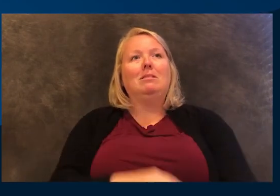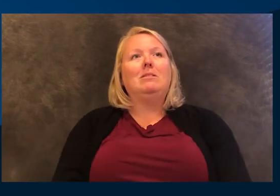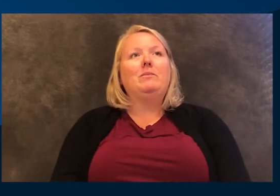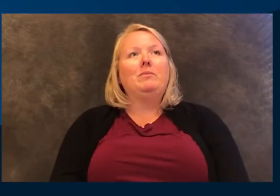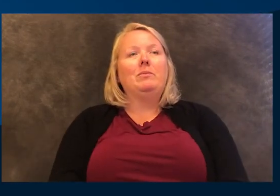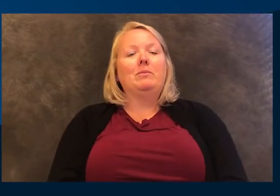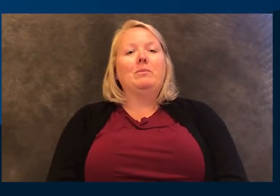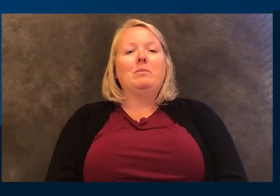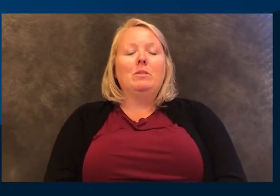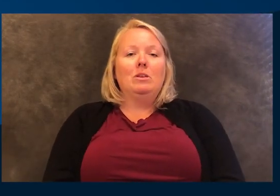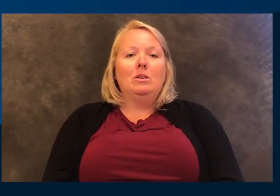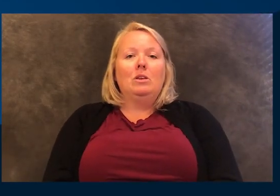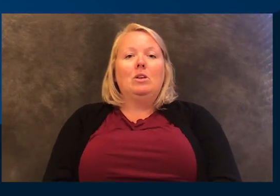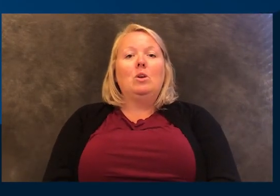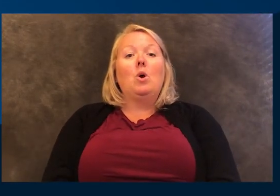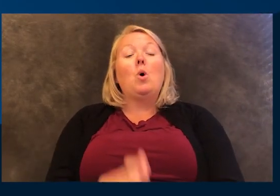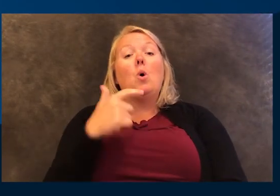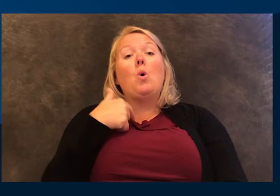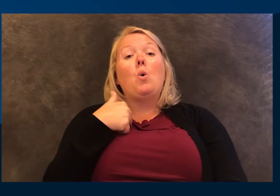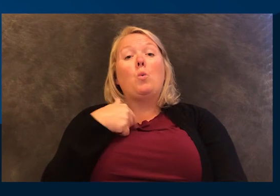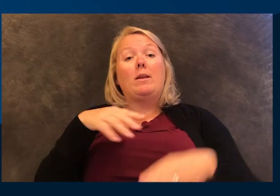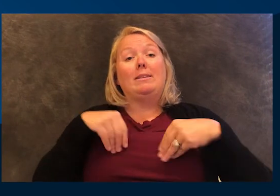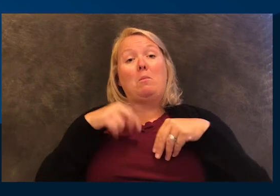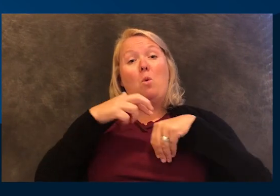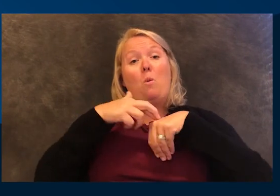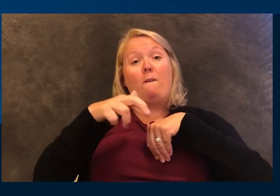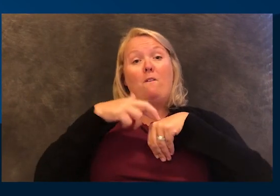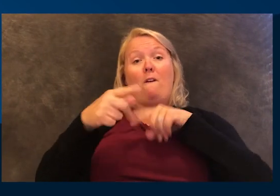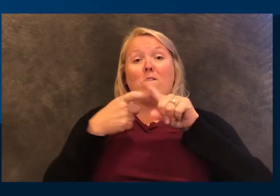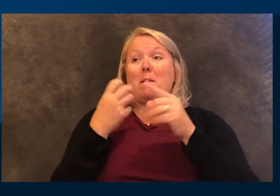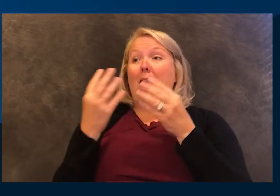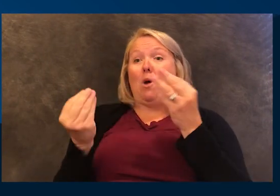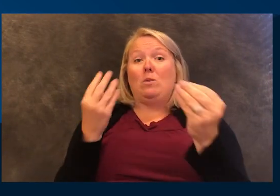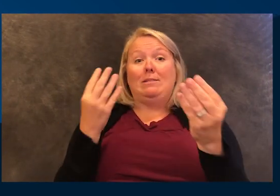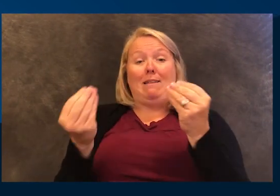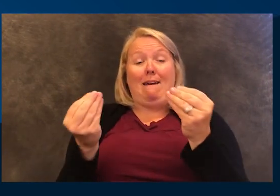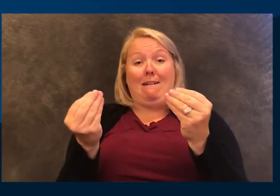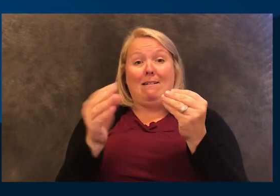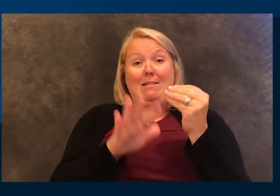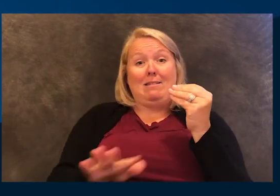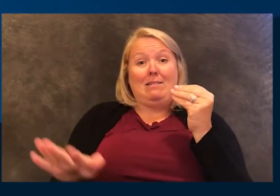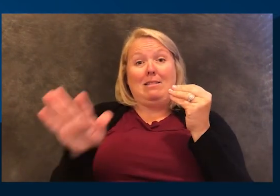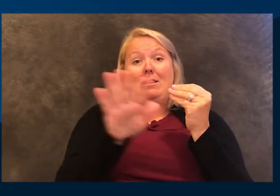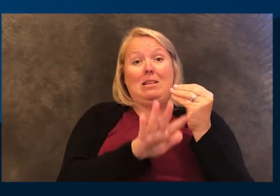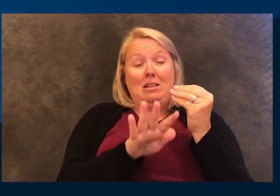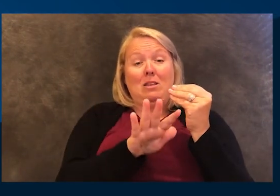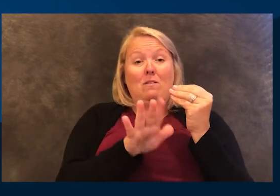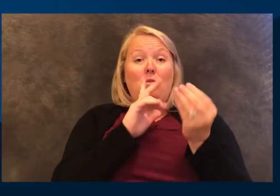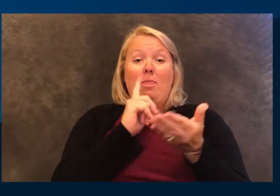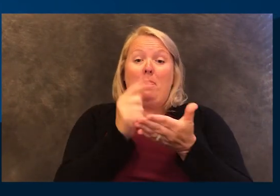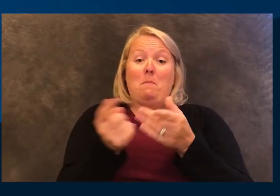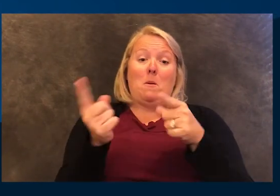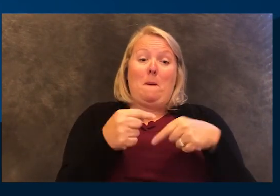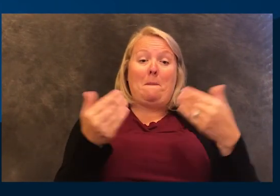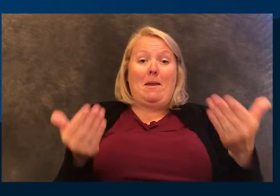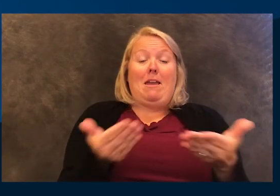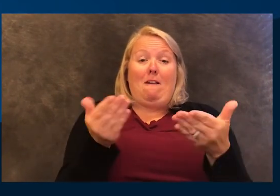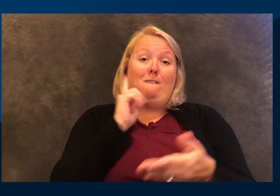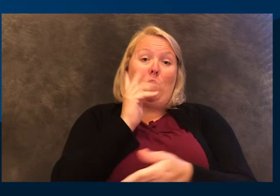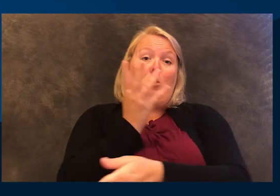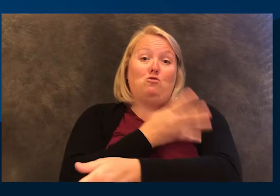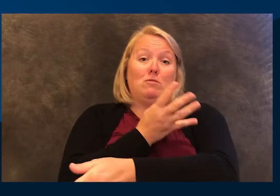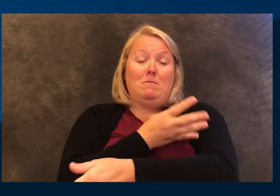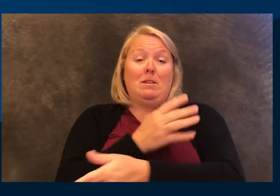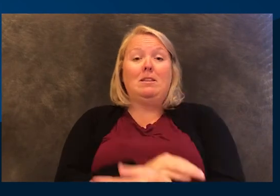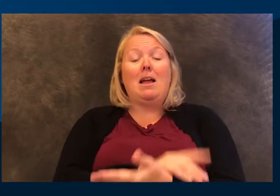also taking referrals from outside sources to get their therapies at Michigan Medicine, come here for their treatment.